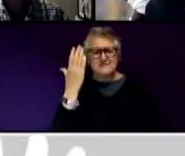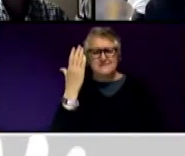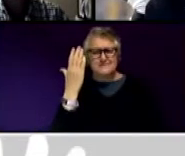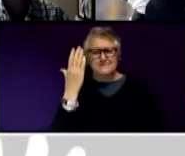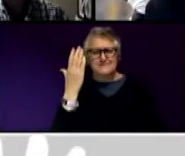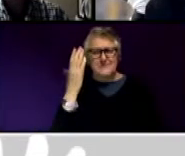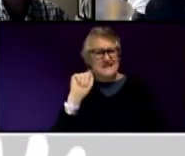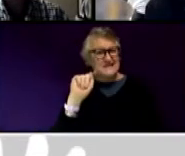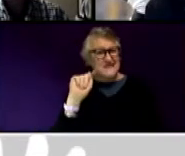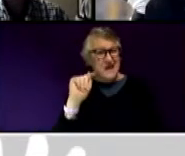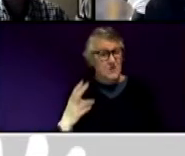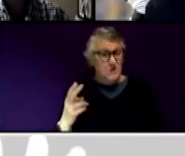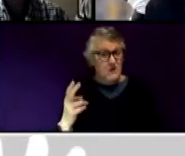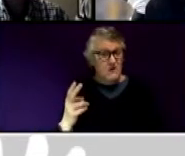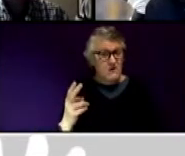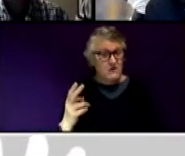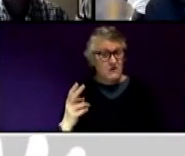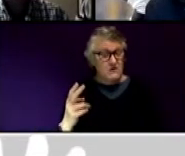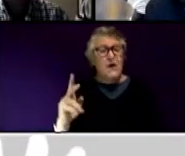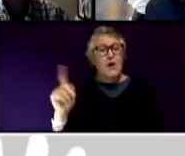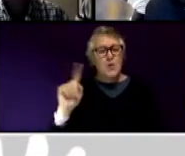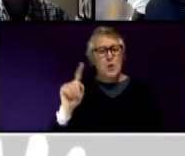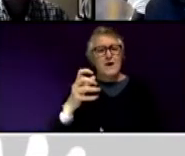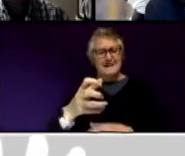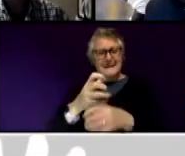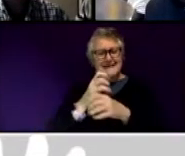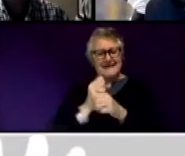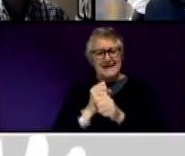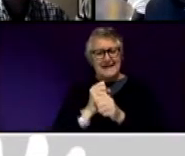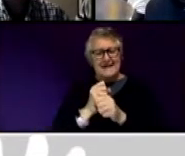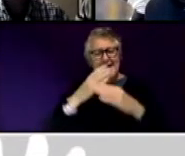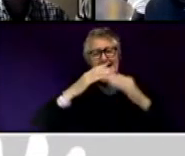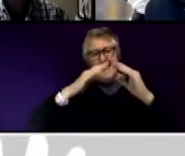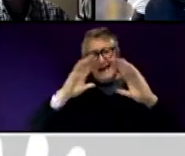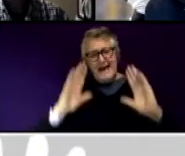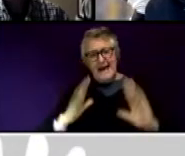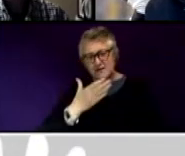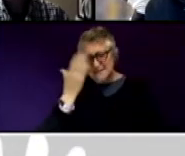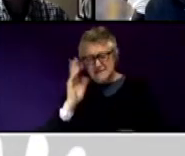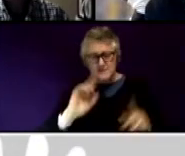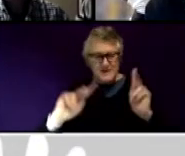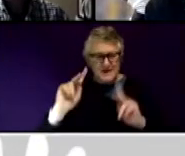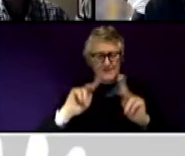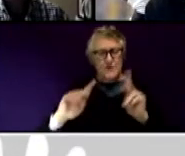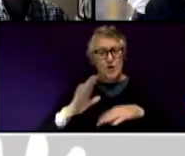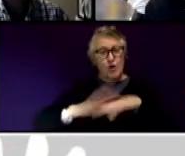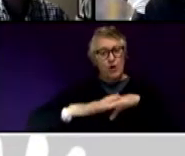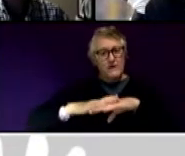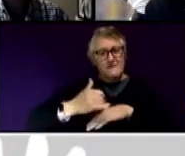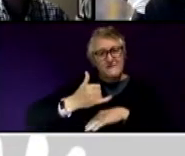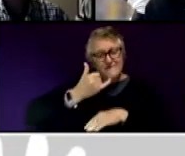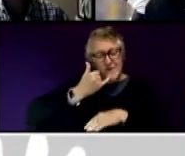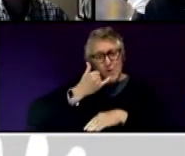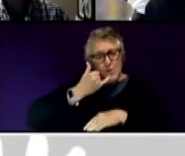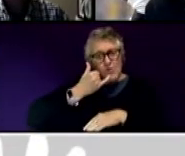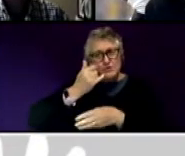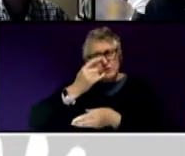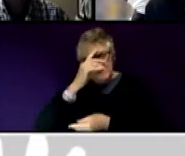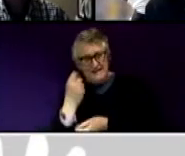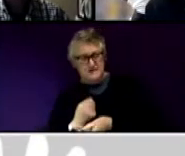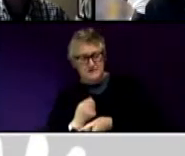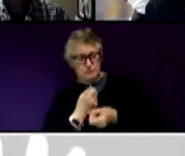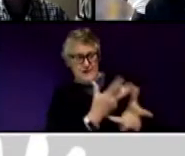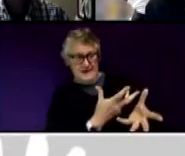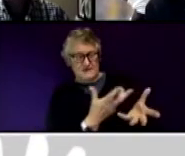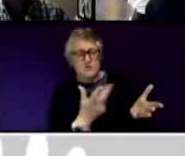and kind of have a conversation with us about what they're experiencing. But the technology for now, barriers seem to